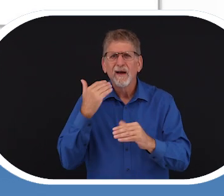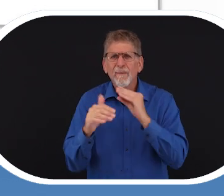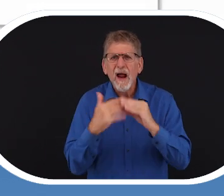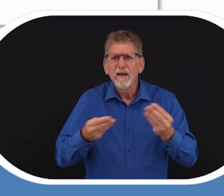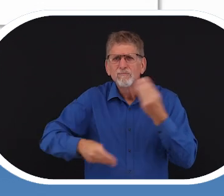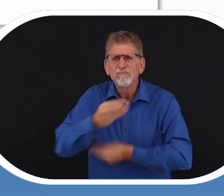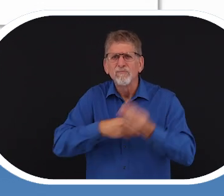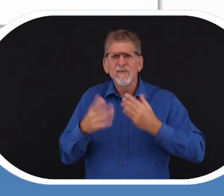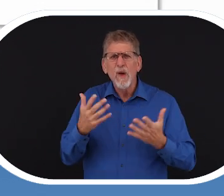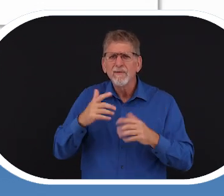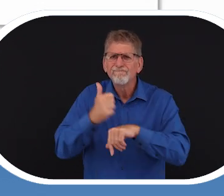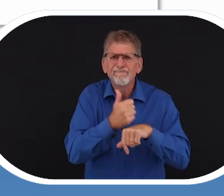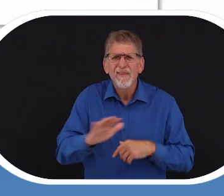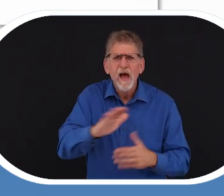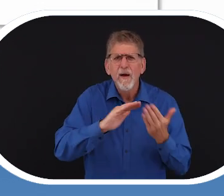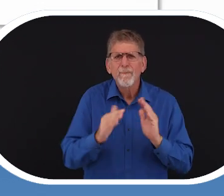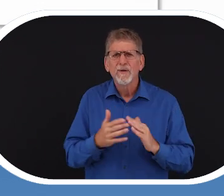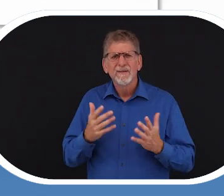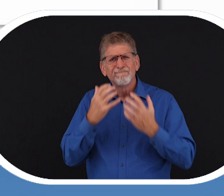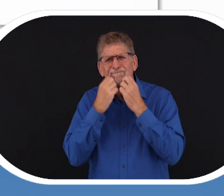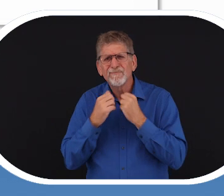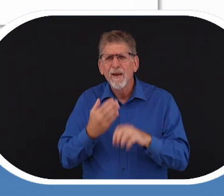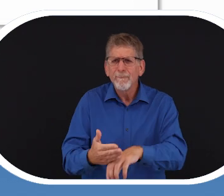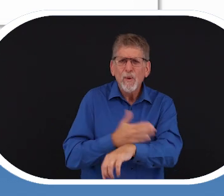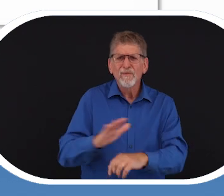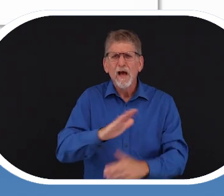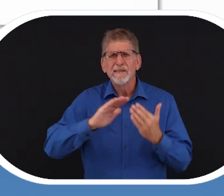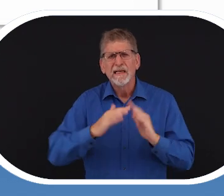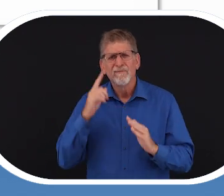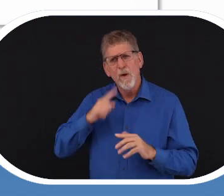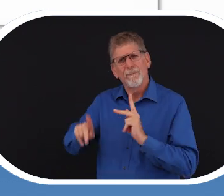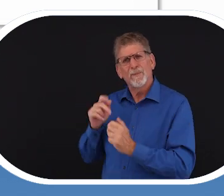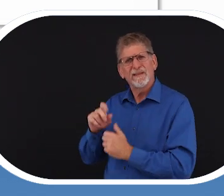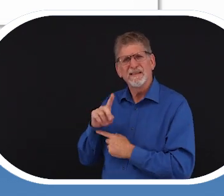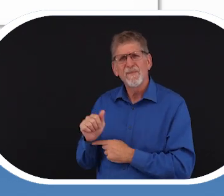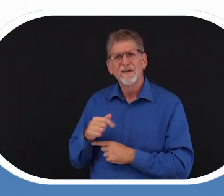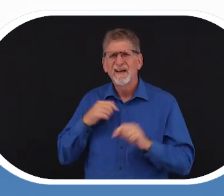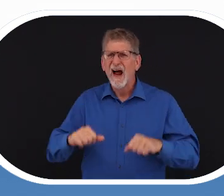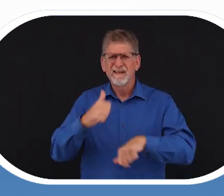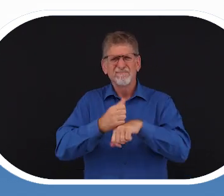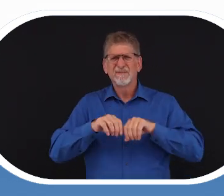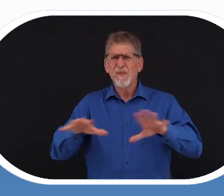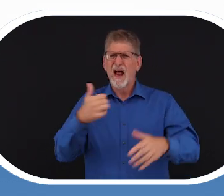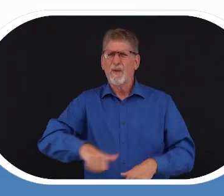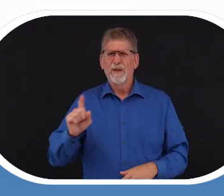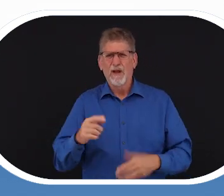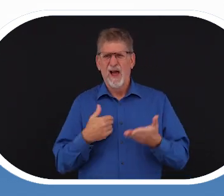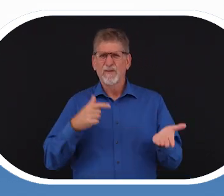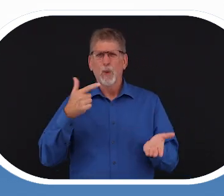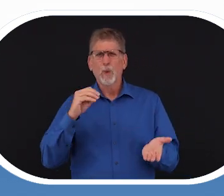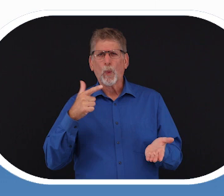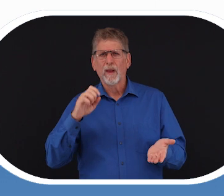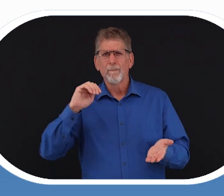about improving their cities for people with disabilities. We can deploy anywhere there is a Google map. In Amsterdam, for example,